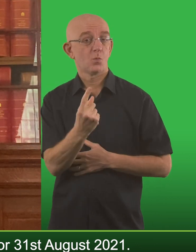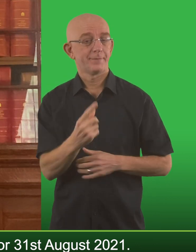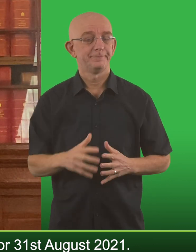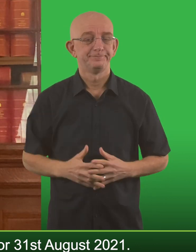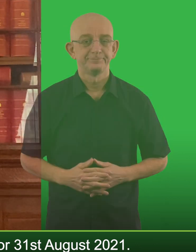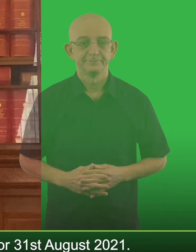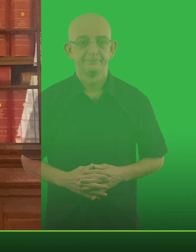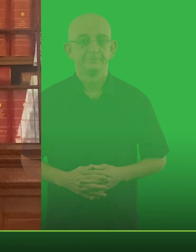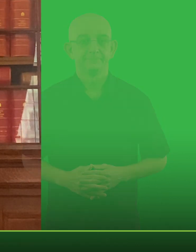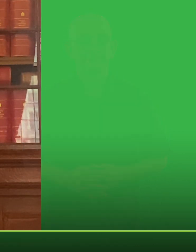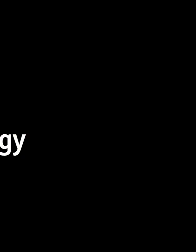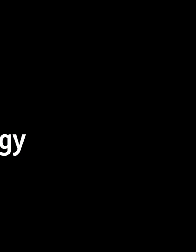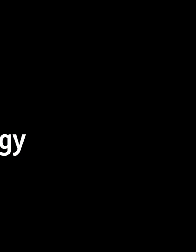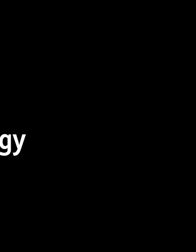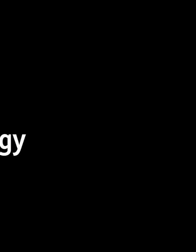August 2021.